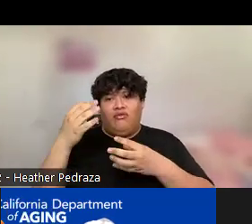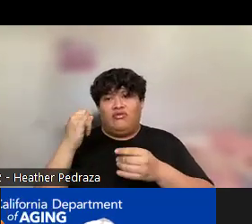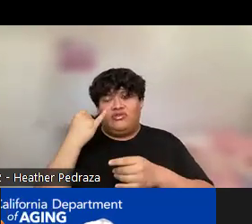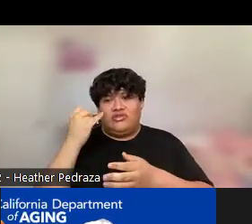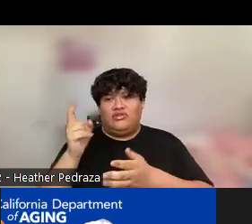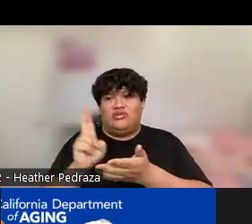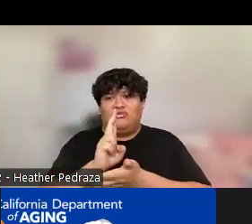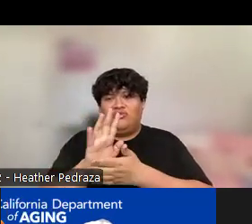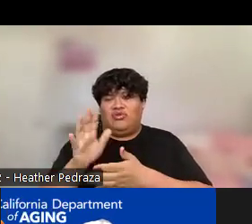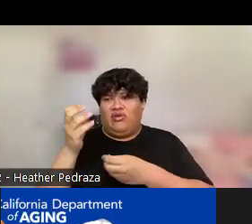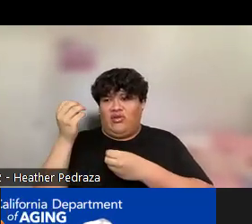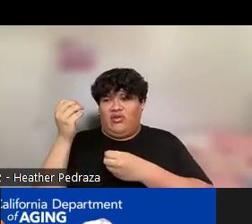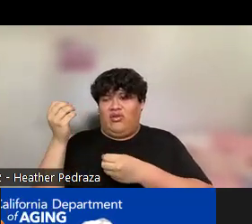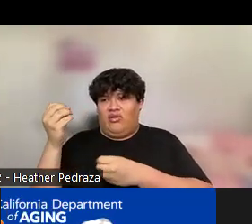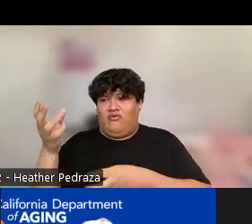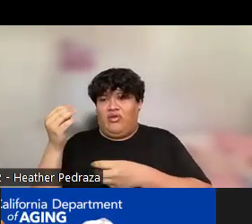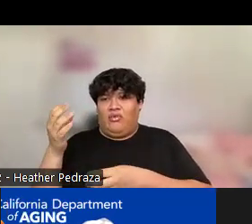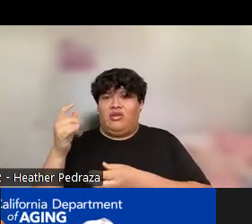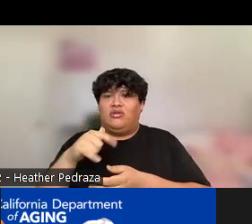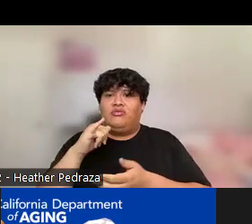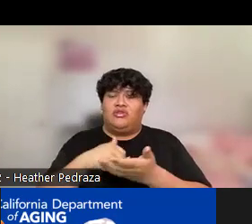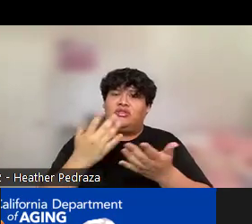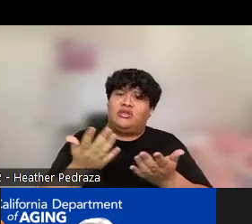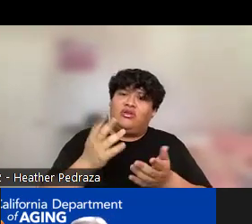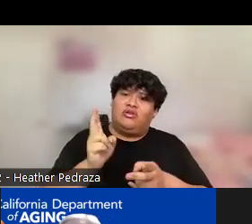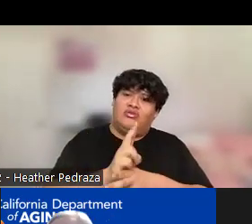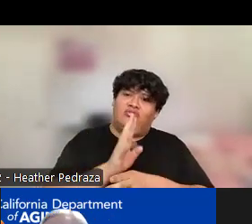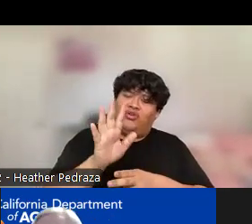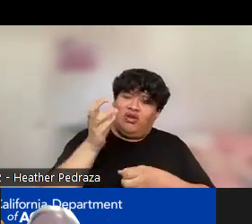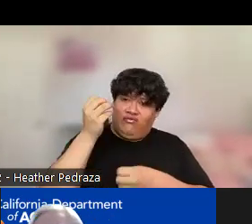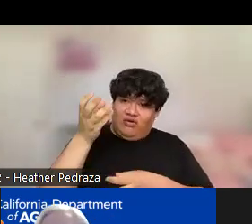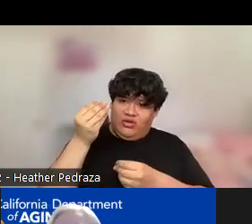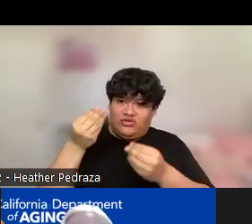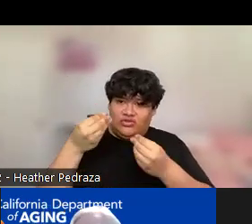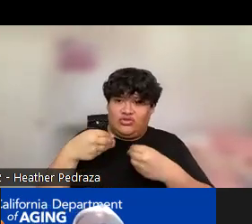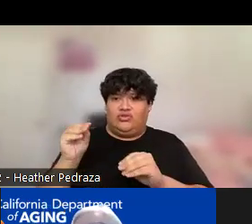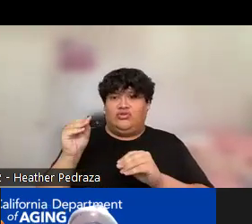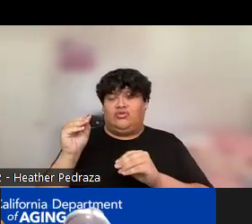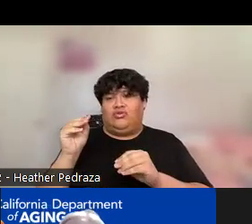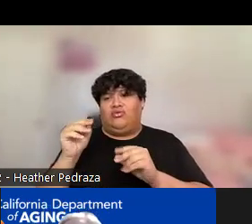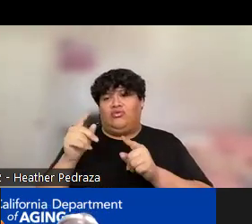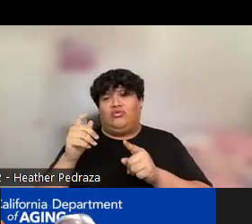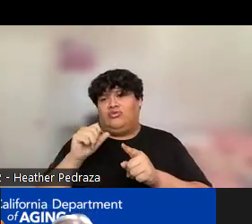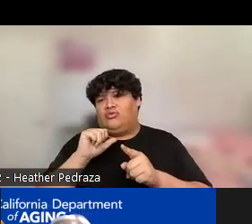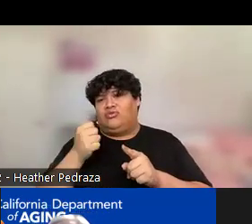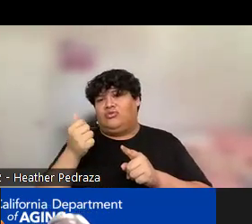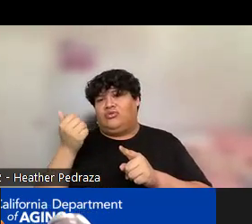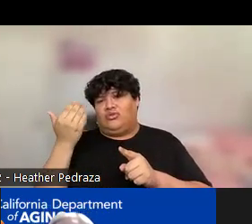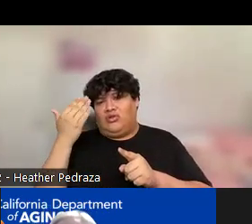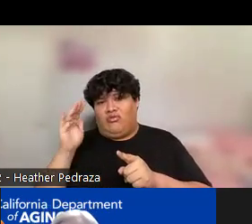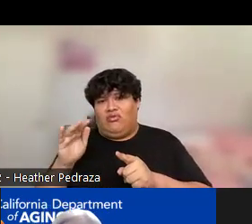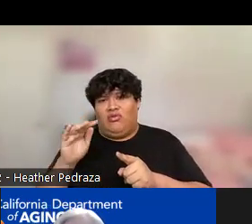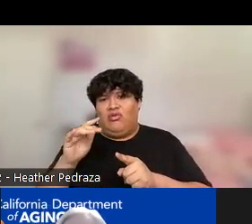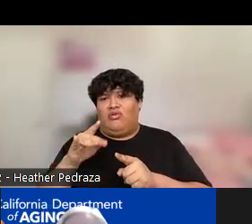party, where they stated that they were here and provided care for me when I was not even in the building all